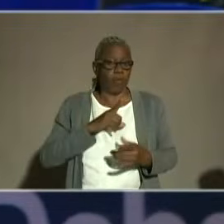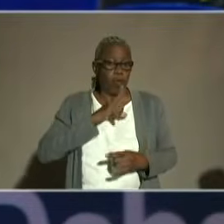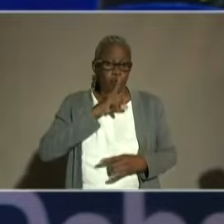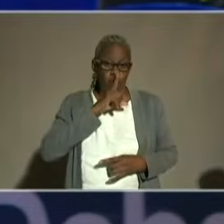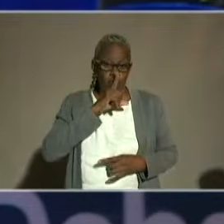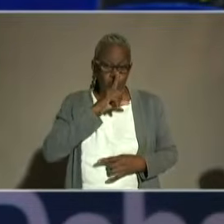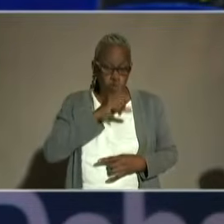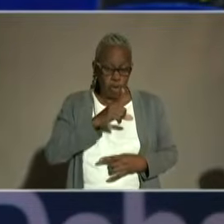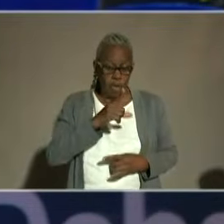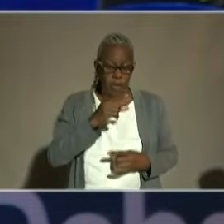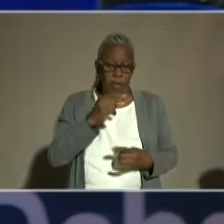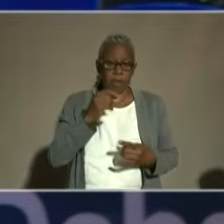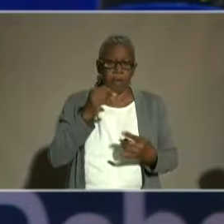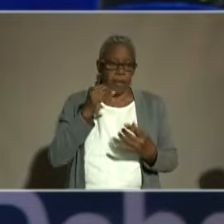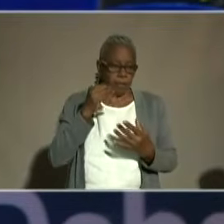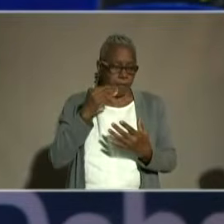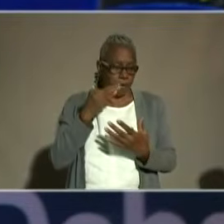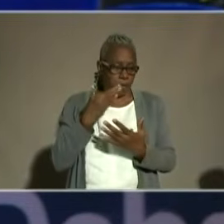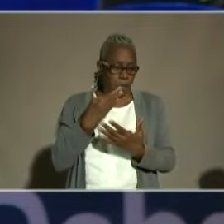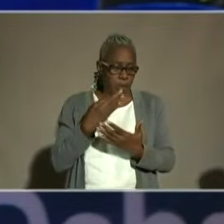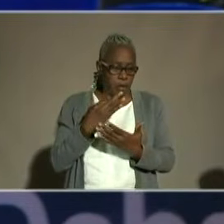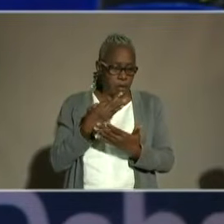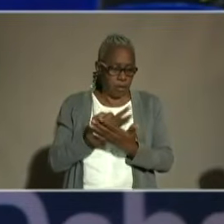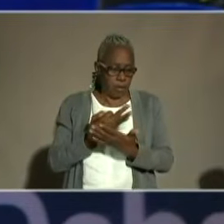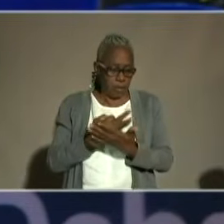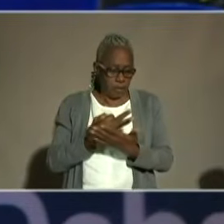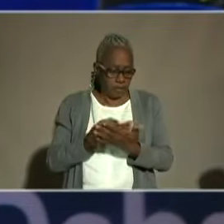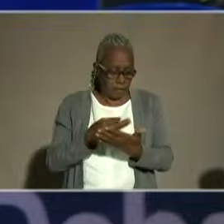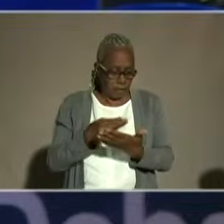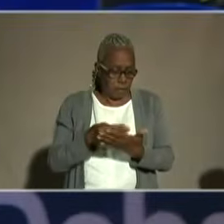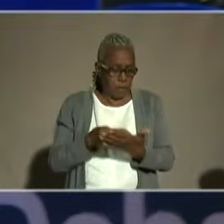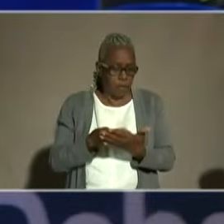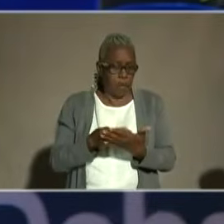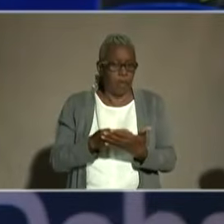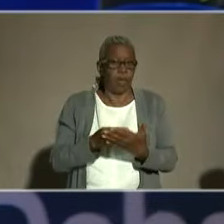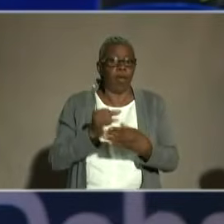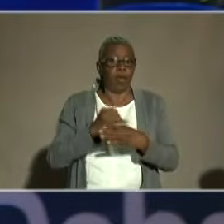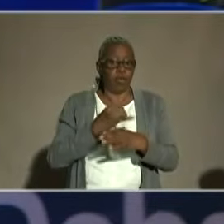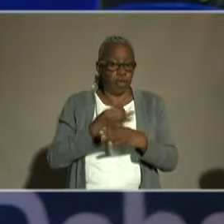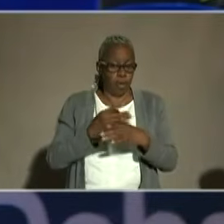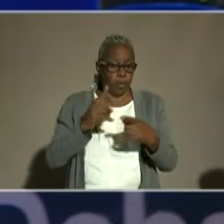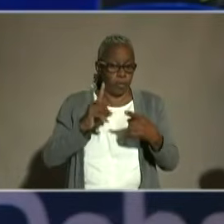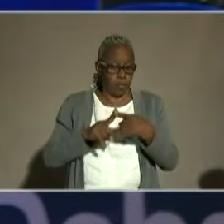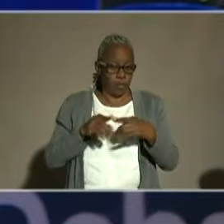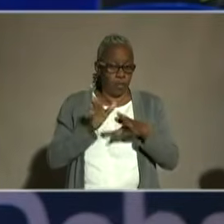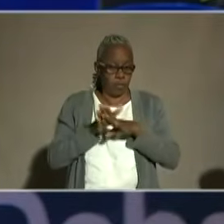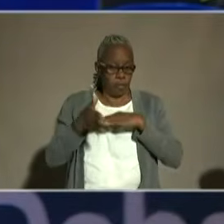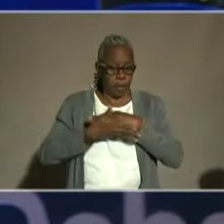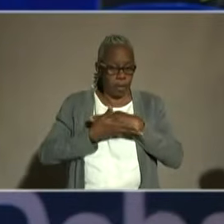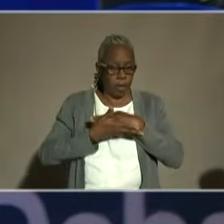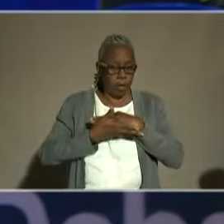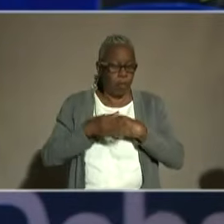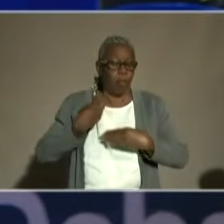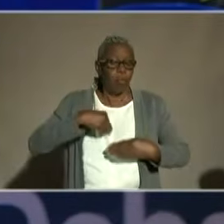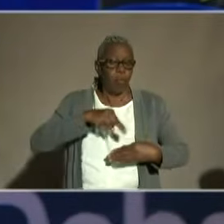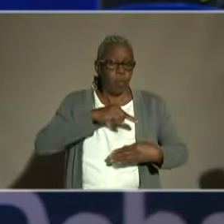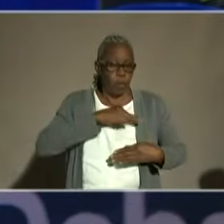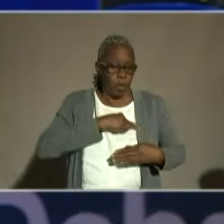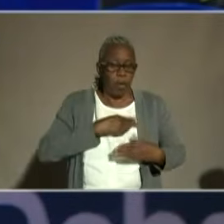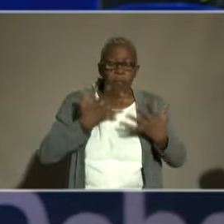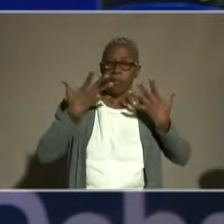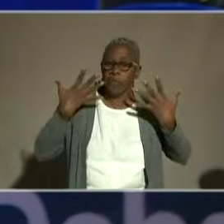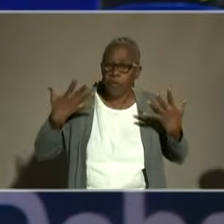will bring production to Jamaica and jobs to Jamaica. We have